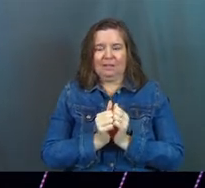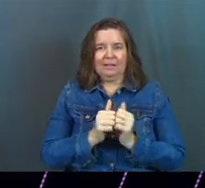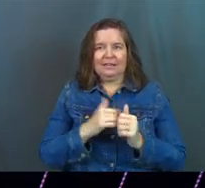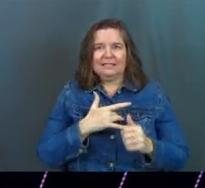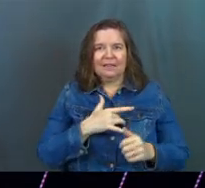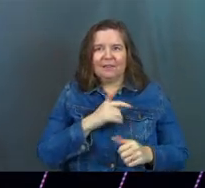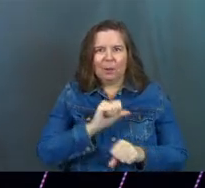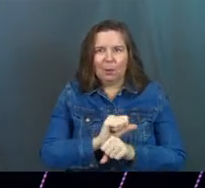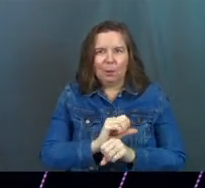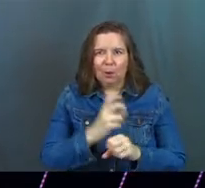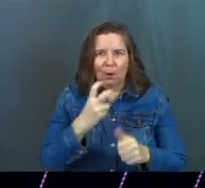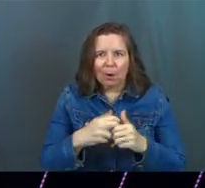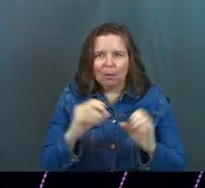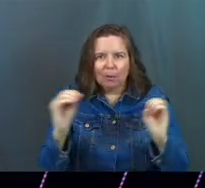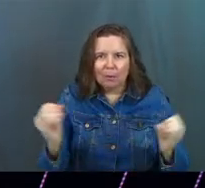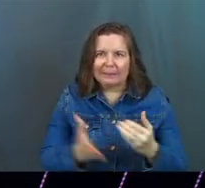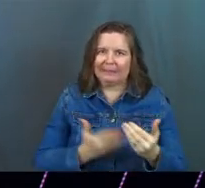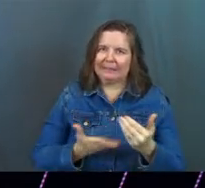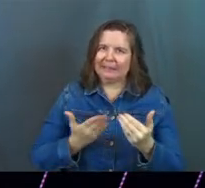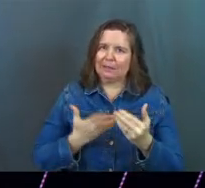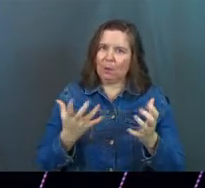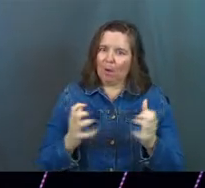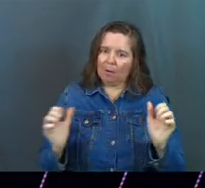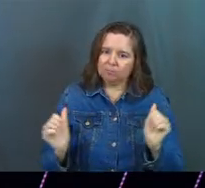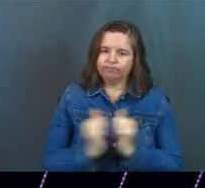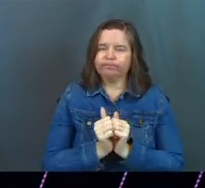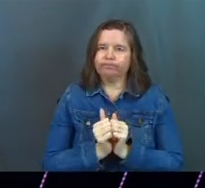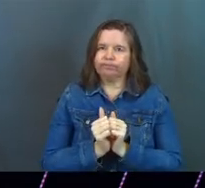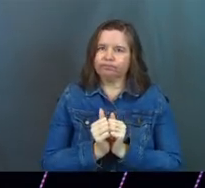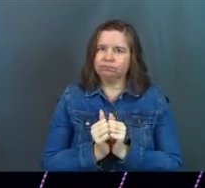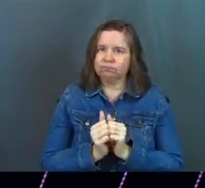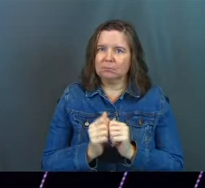work at it. But we do work at it.